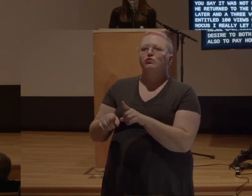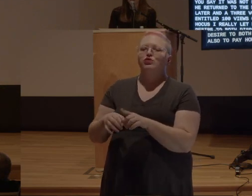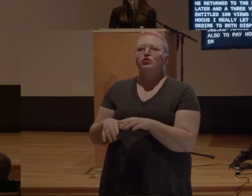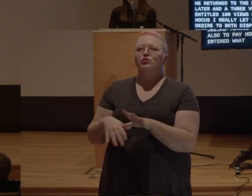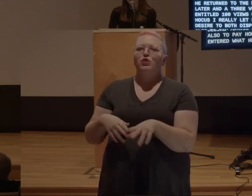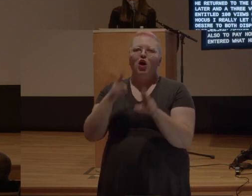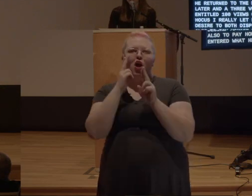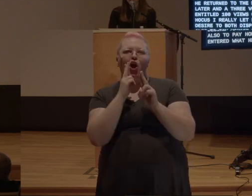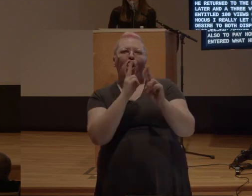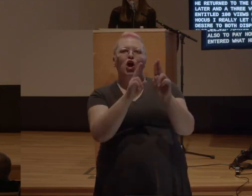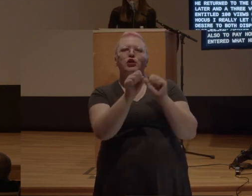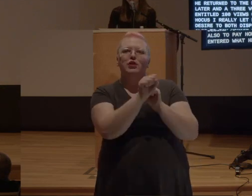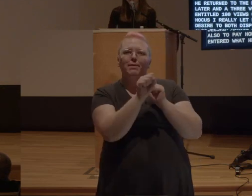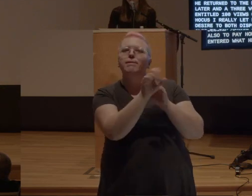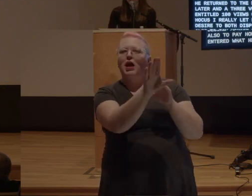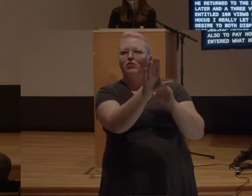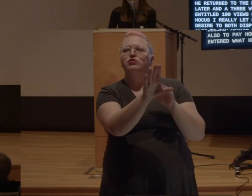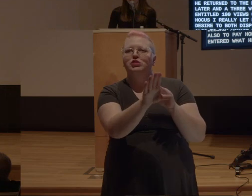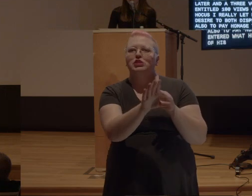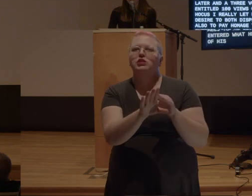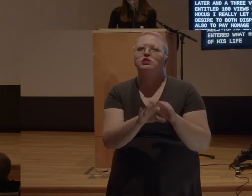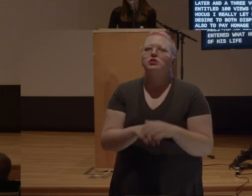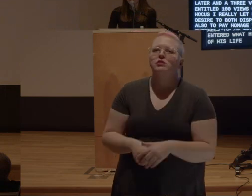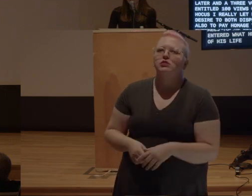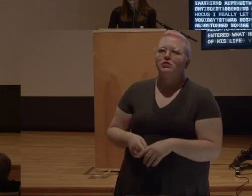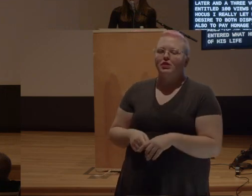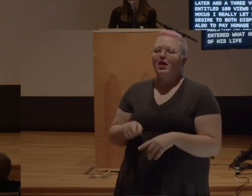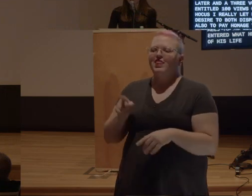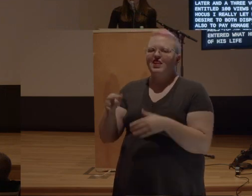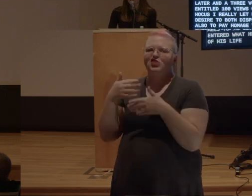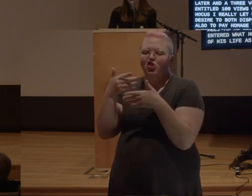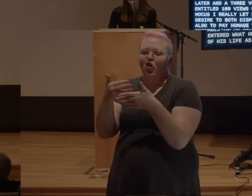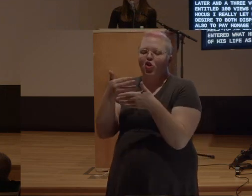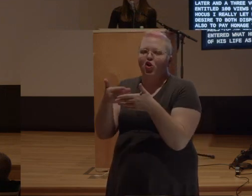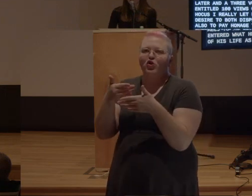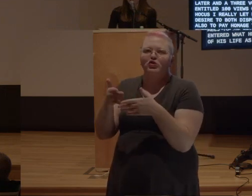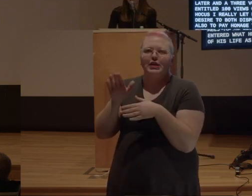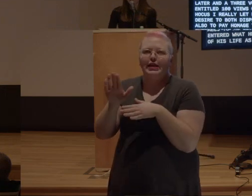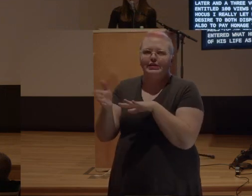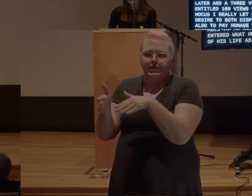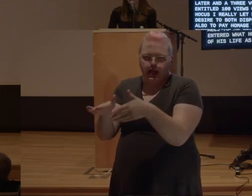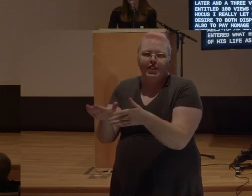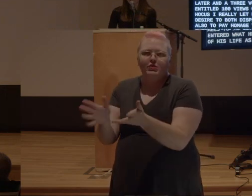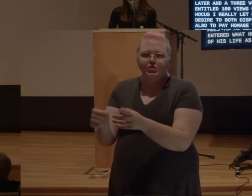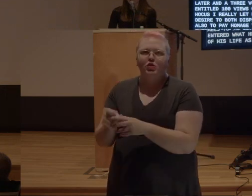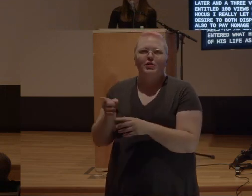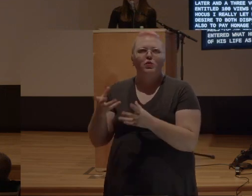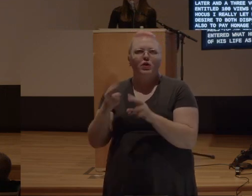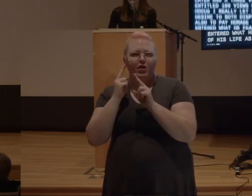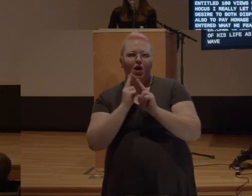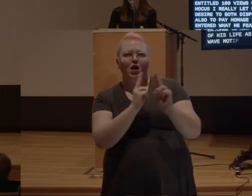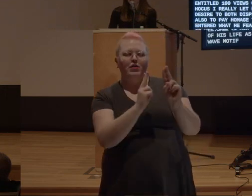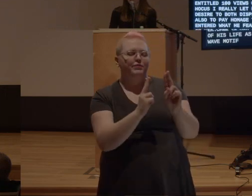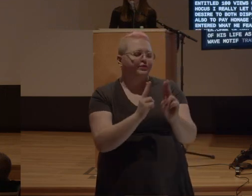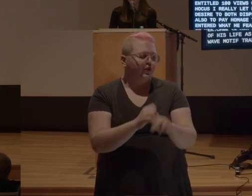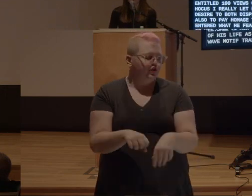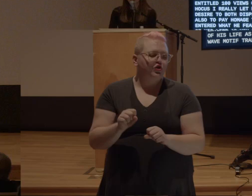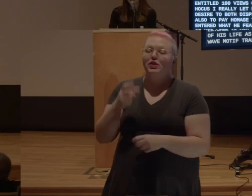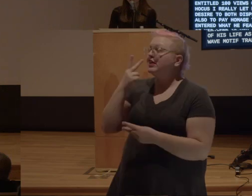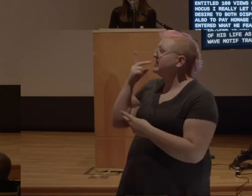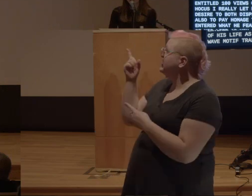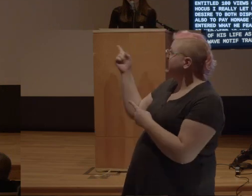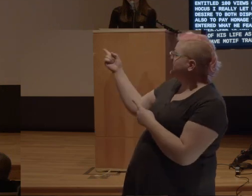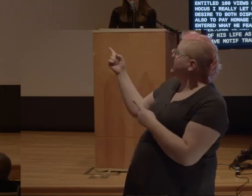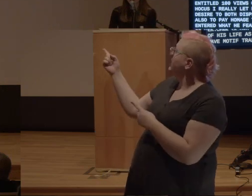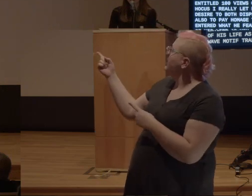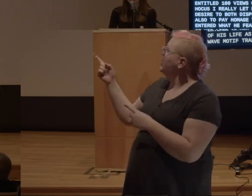he feared would be the final years of his life. As you can see on the left, the great wave motif transforms into something